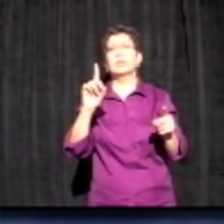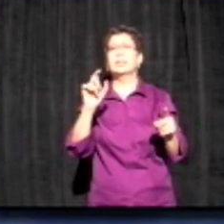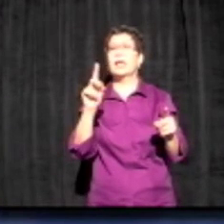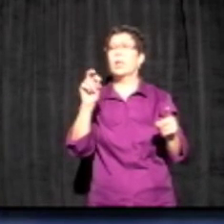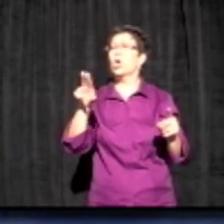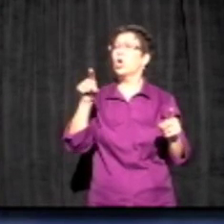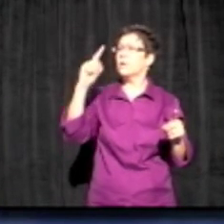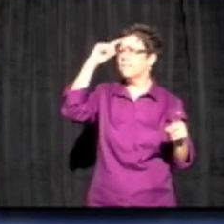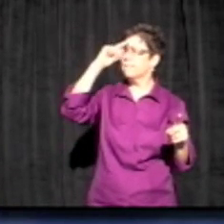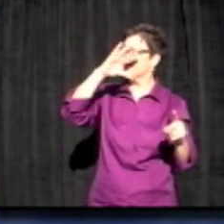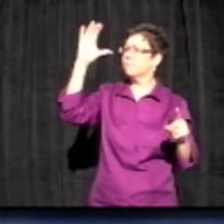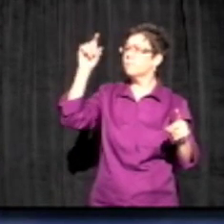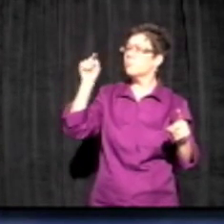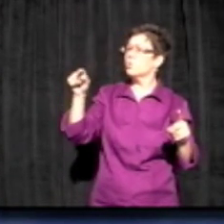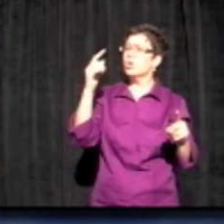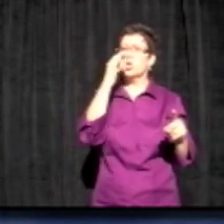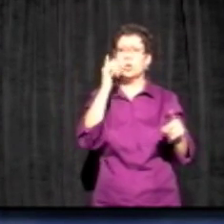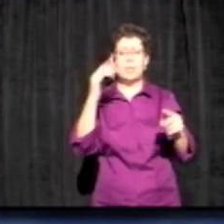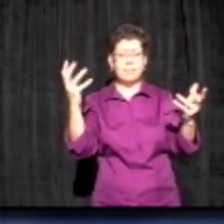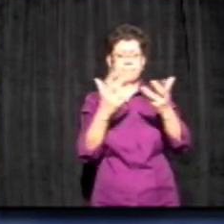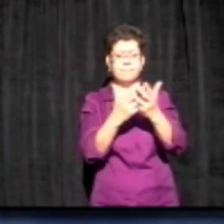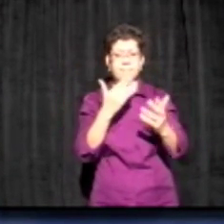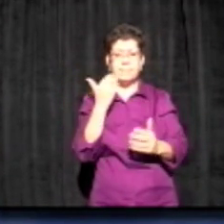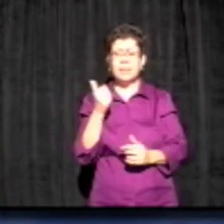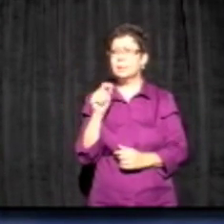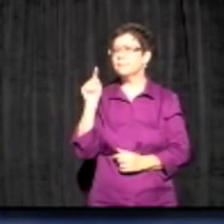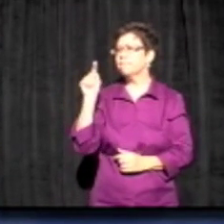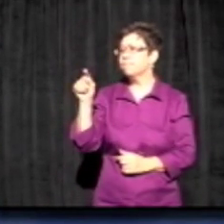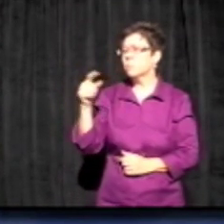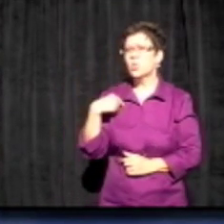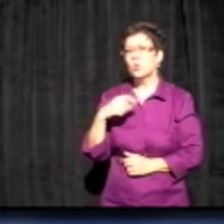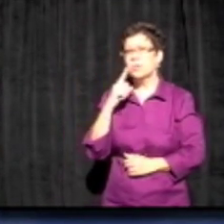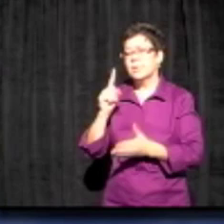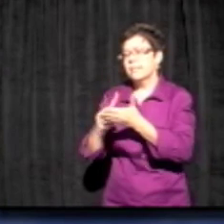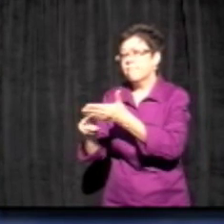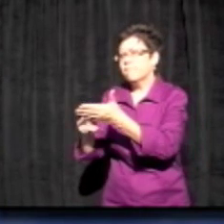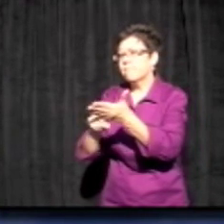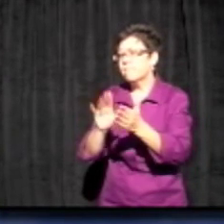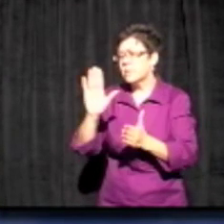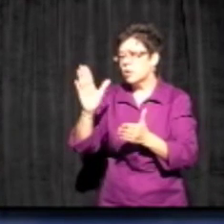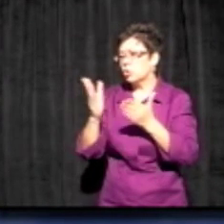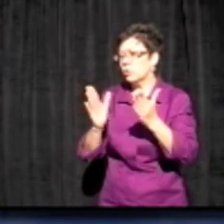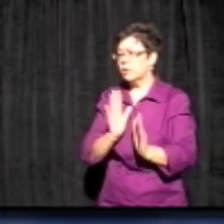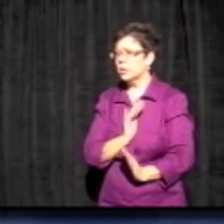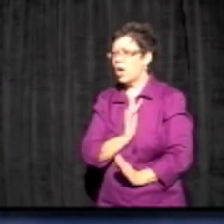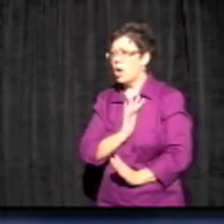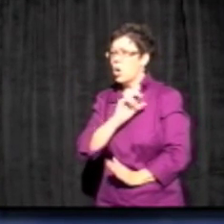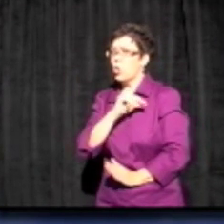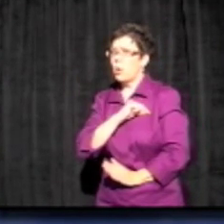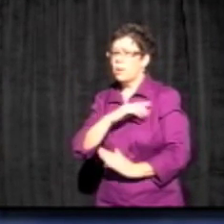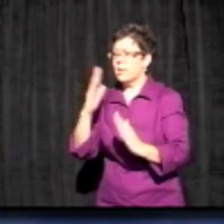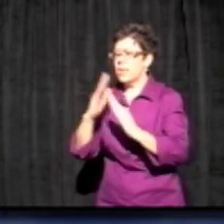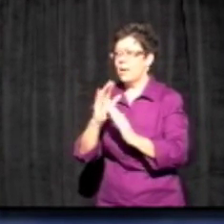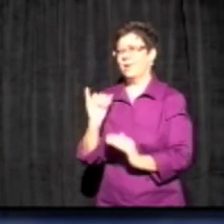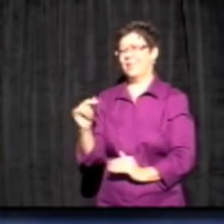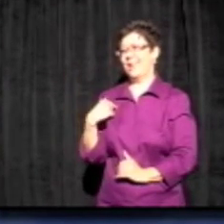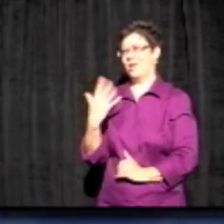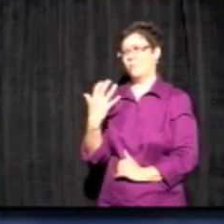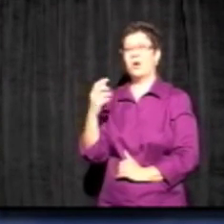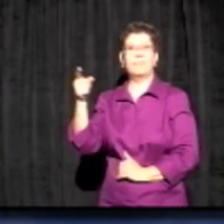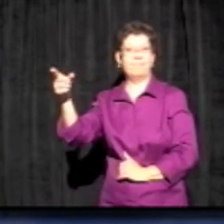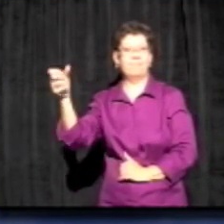we decided to recruit only dealers who have demonstrated excellence in customer care and